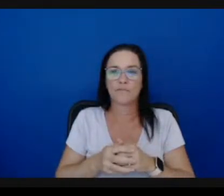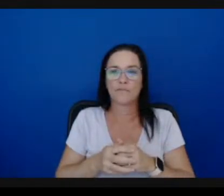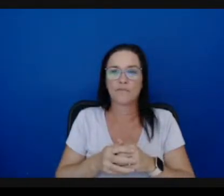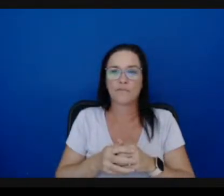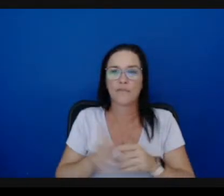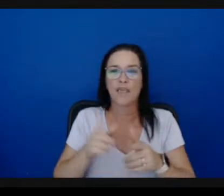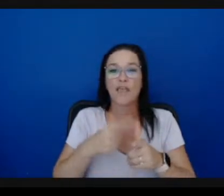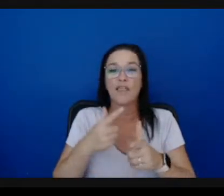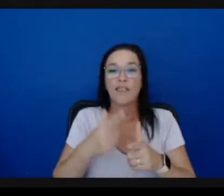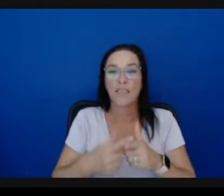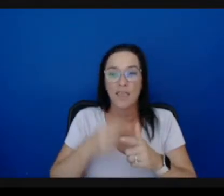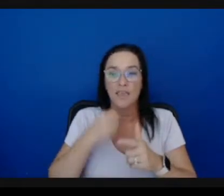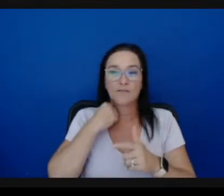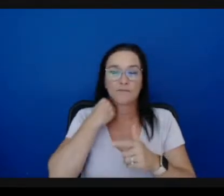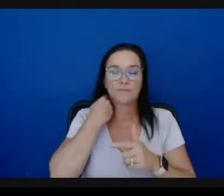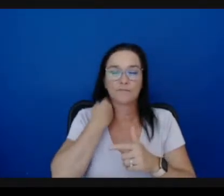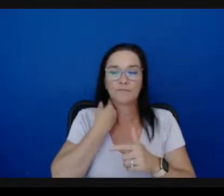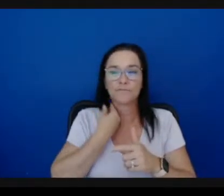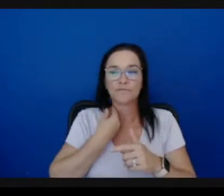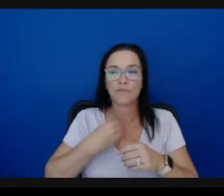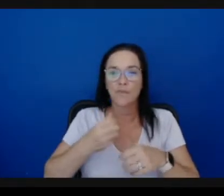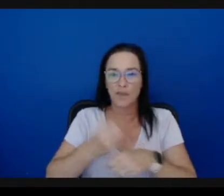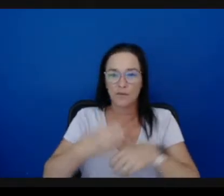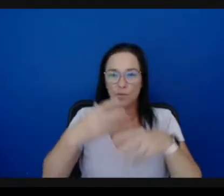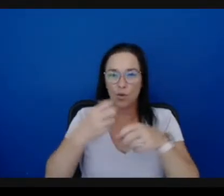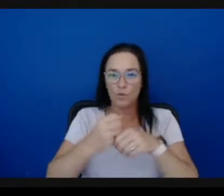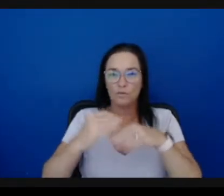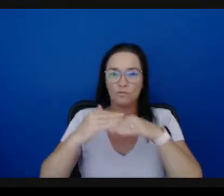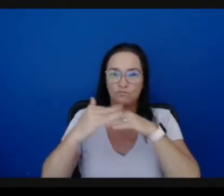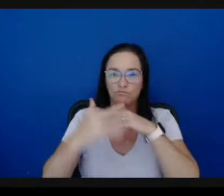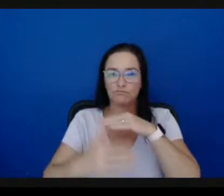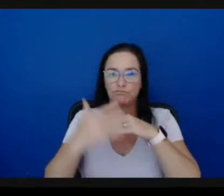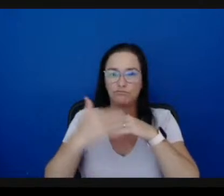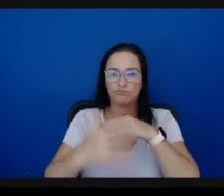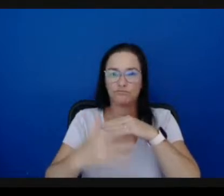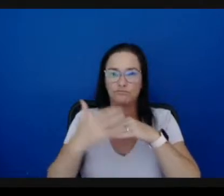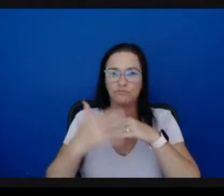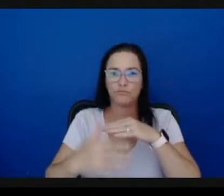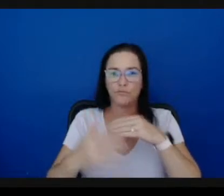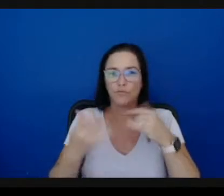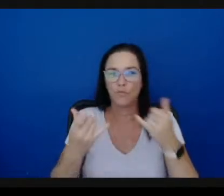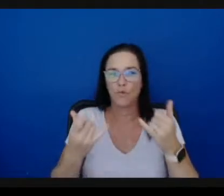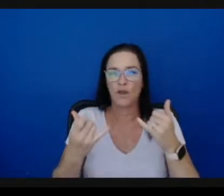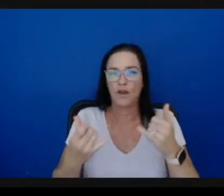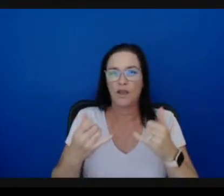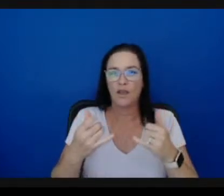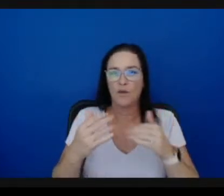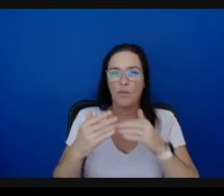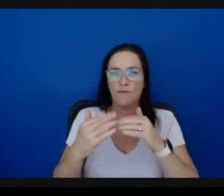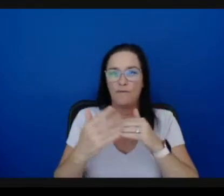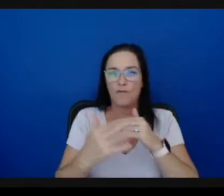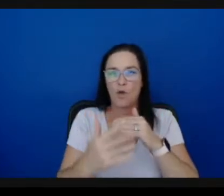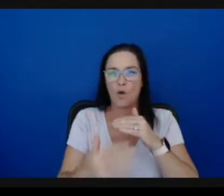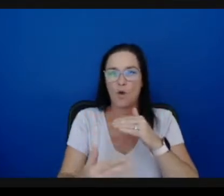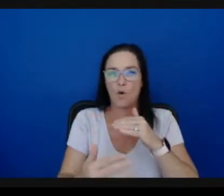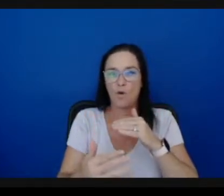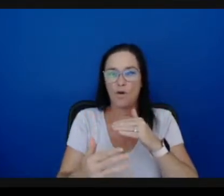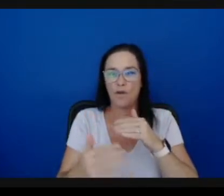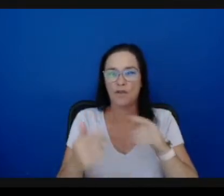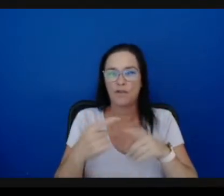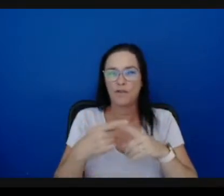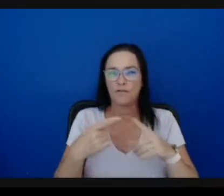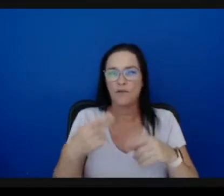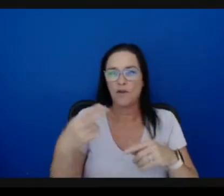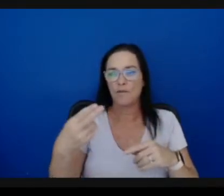then the further explosions of lava. Right now, the flow is coming down from Hayashi's front